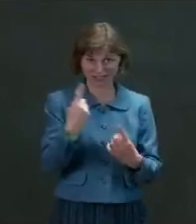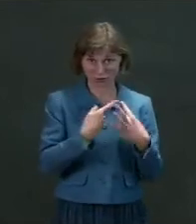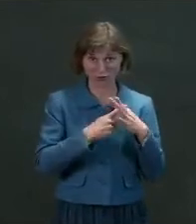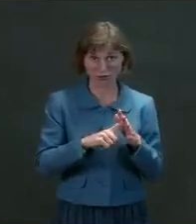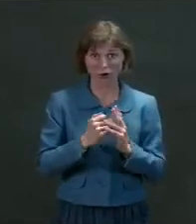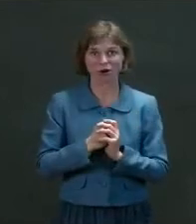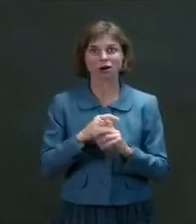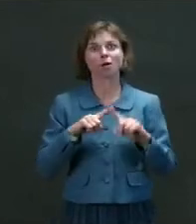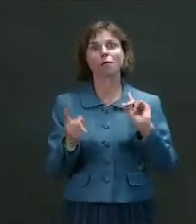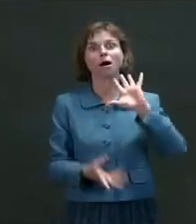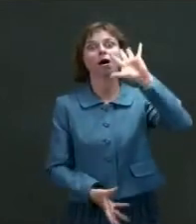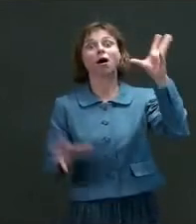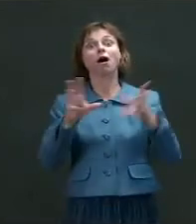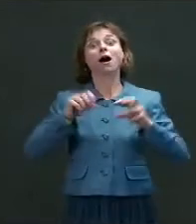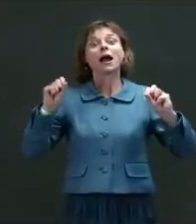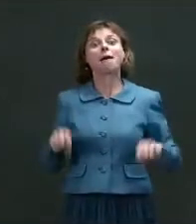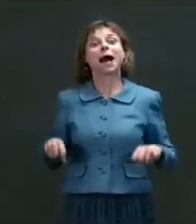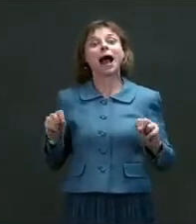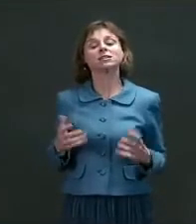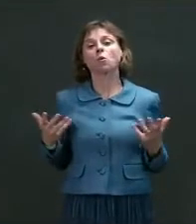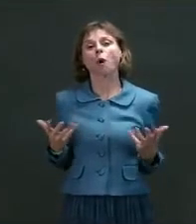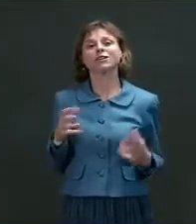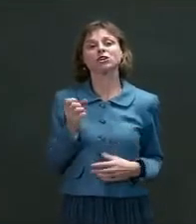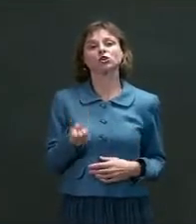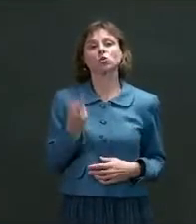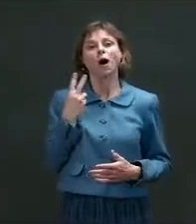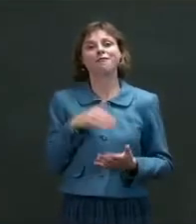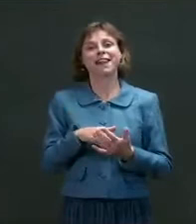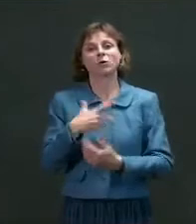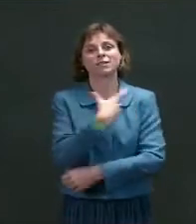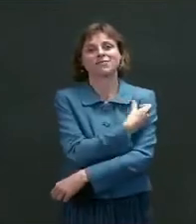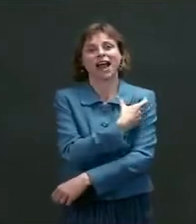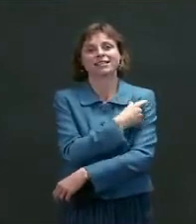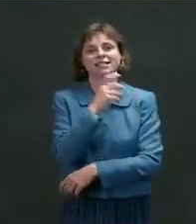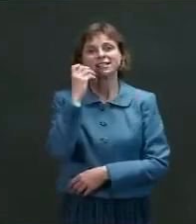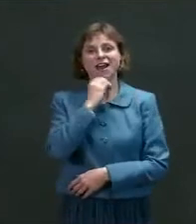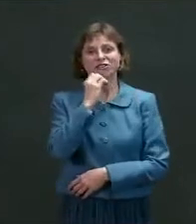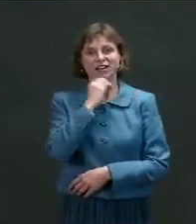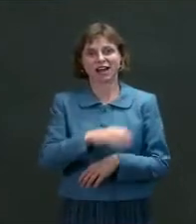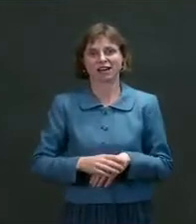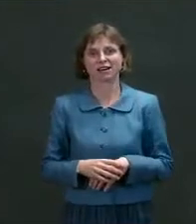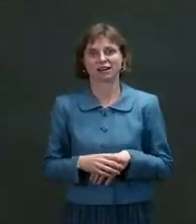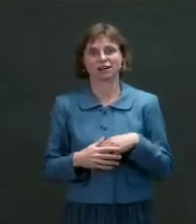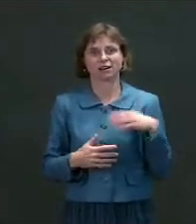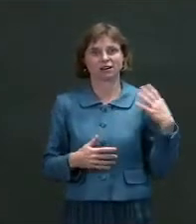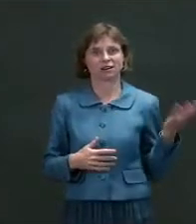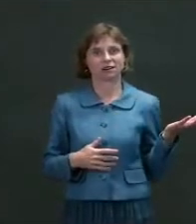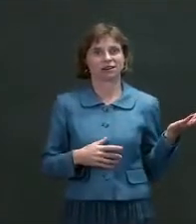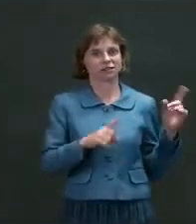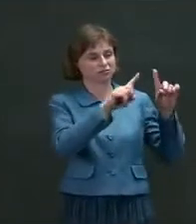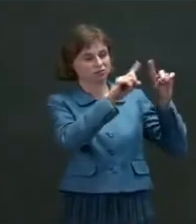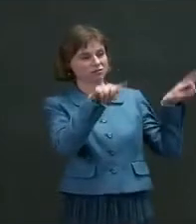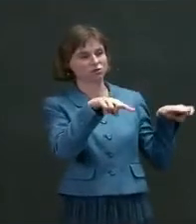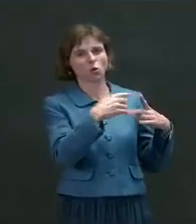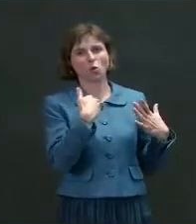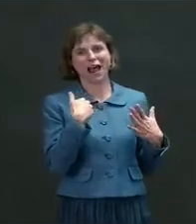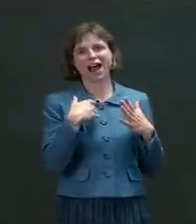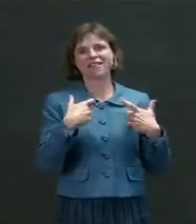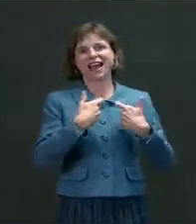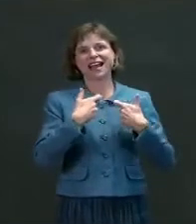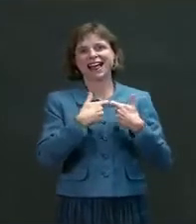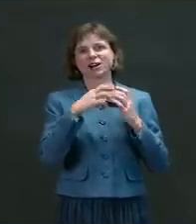is 12,000 vaccines per day. Let me take you over to the site map. So we have an electronic registration